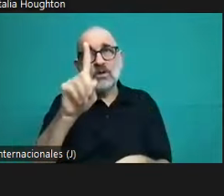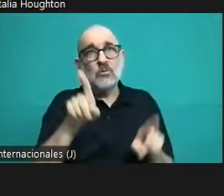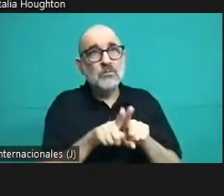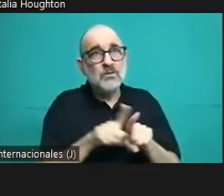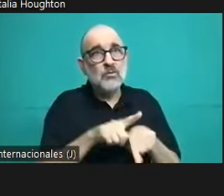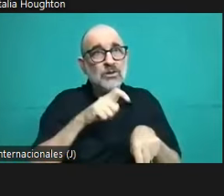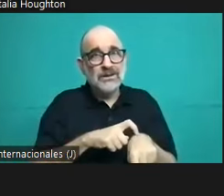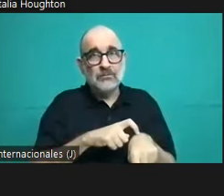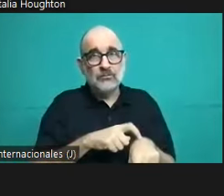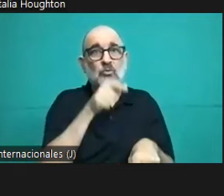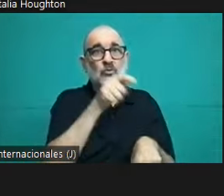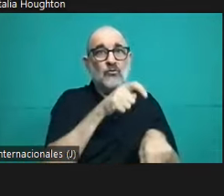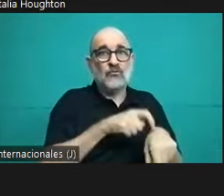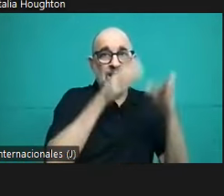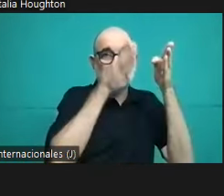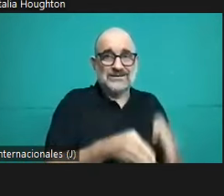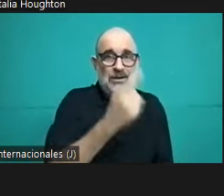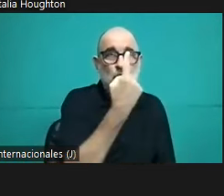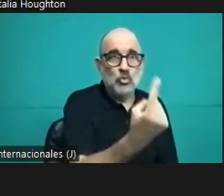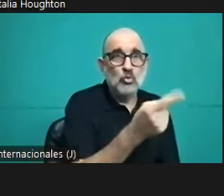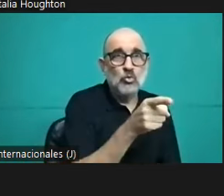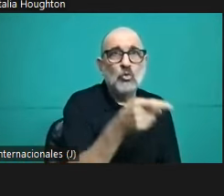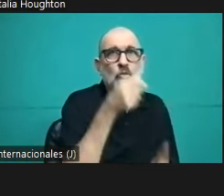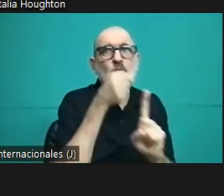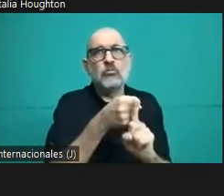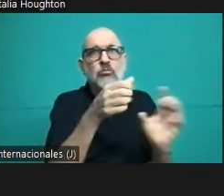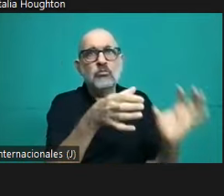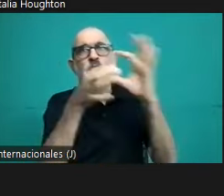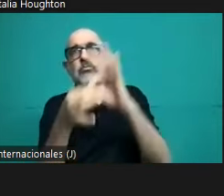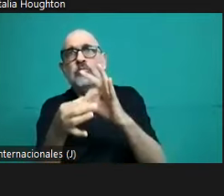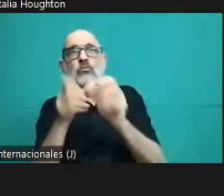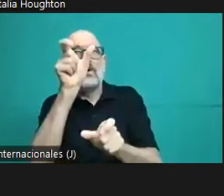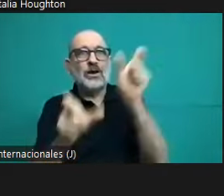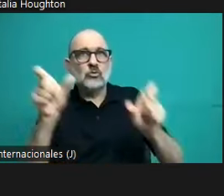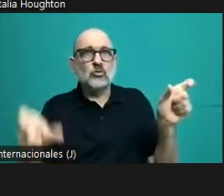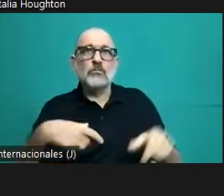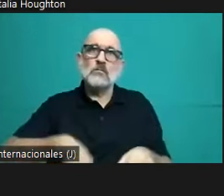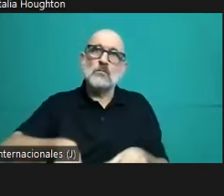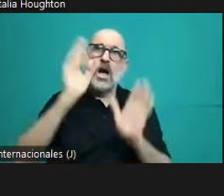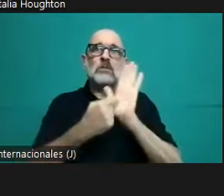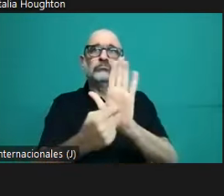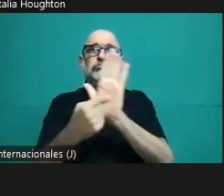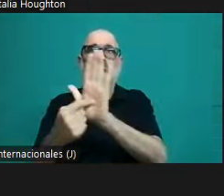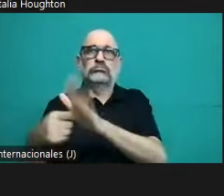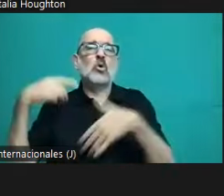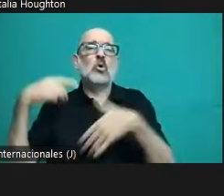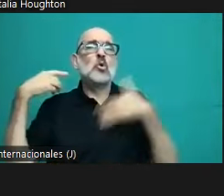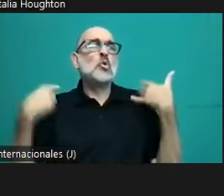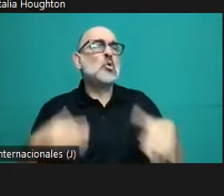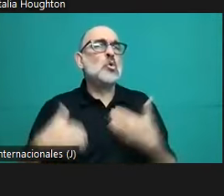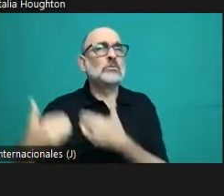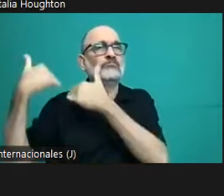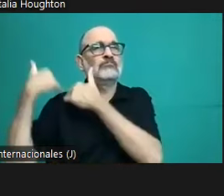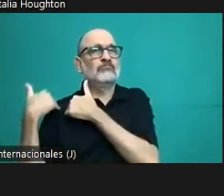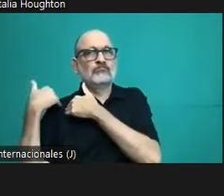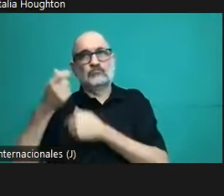an interaction with the most important actors. And here I want to point out the crucial role,